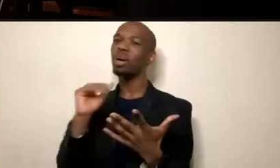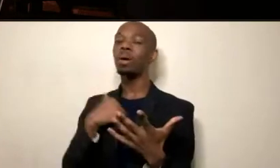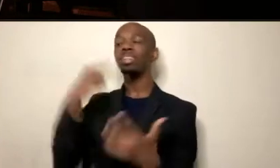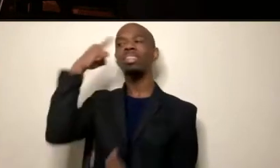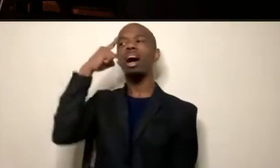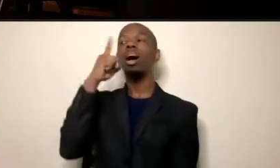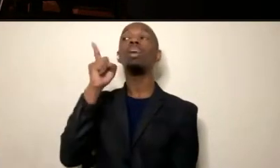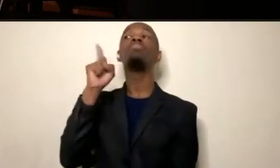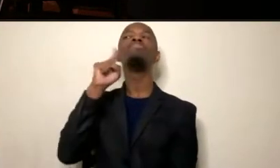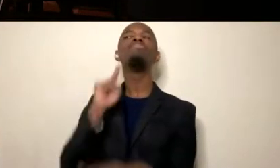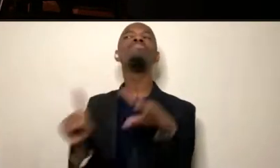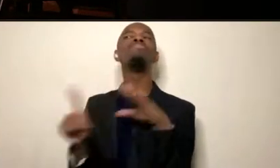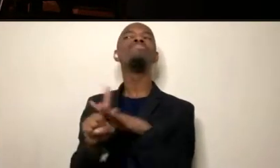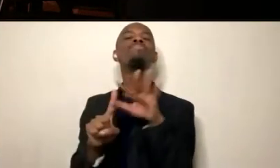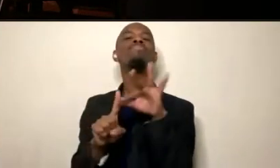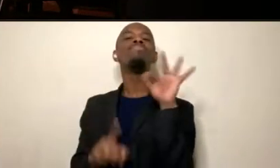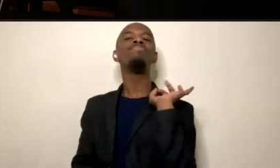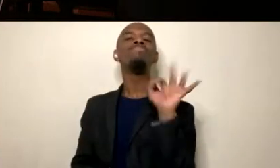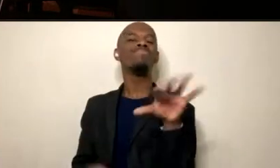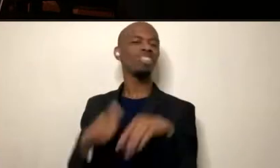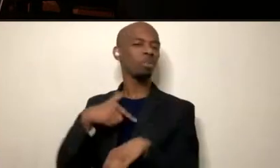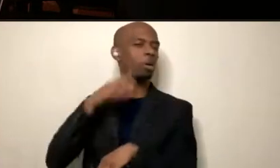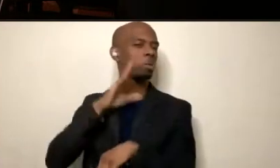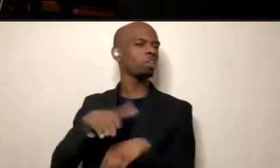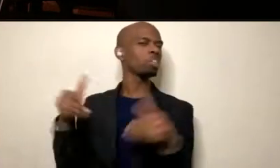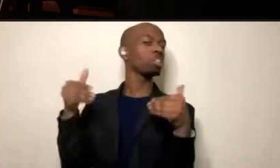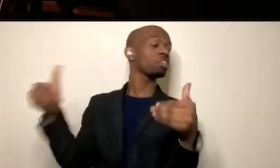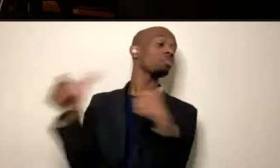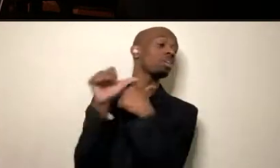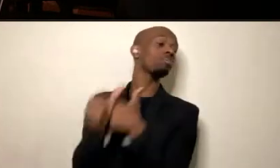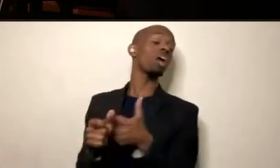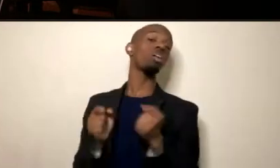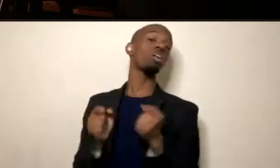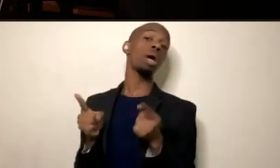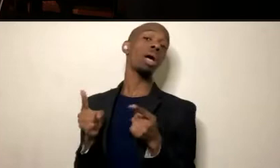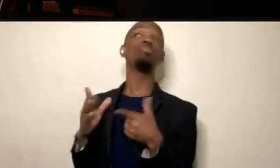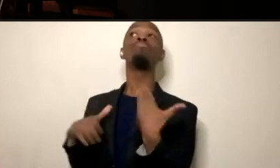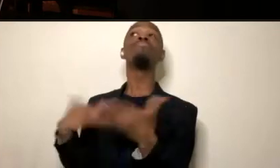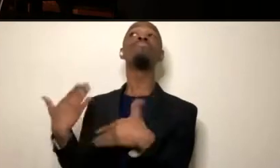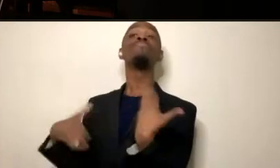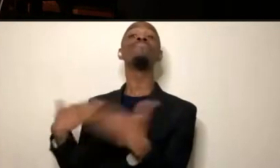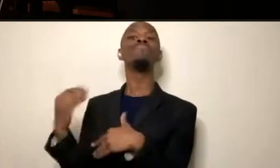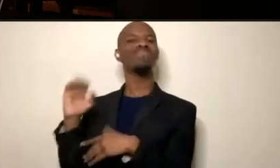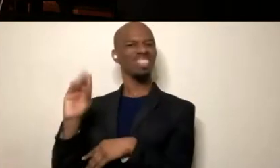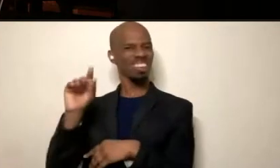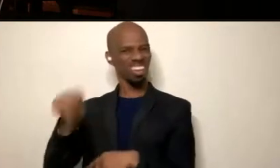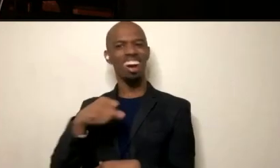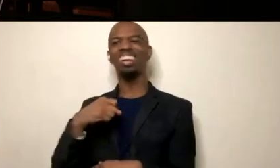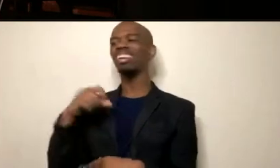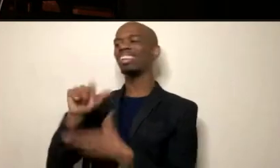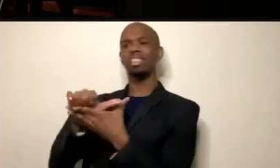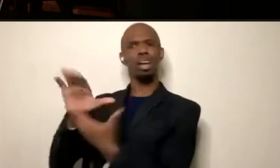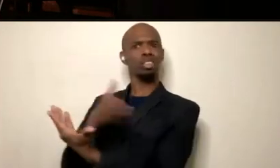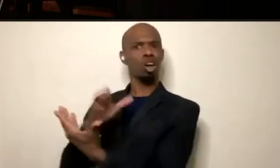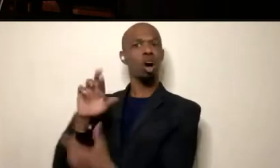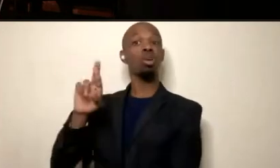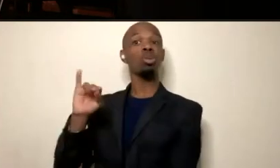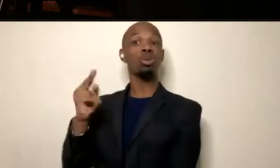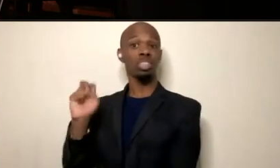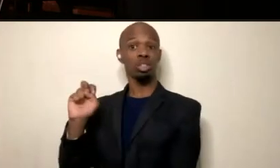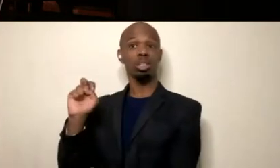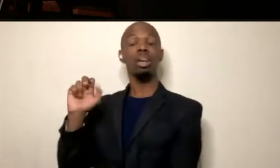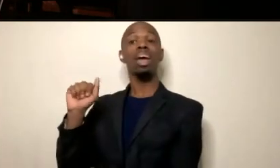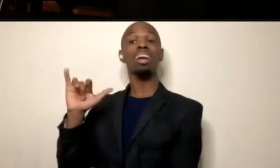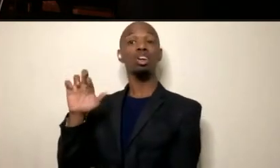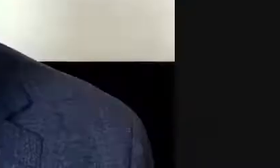We're going to do the thing this way. But I love that song. You know, Richie Havens, I love that song.